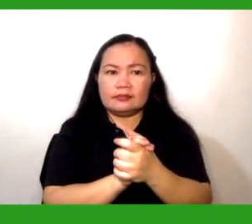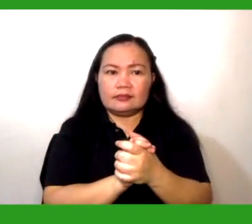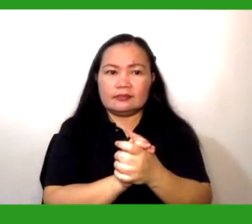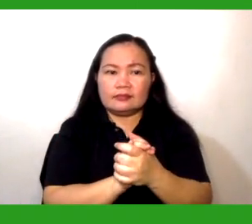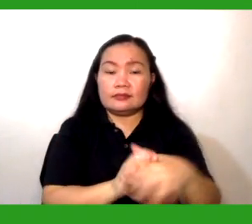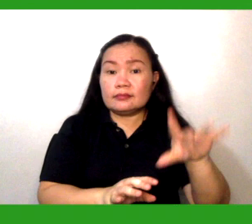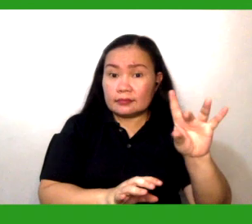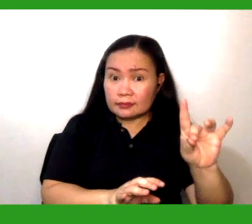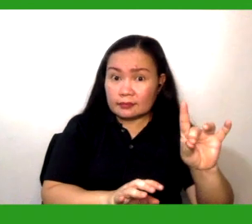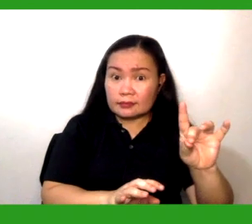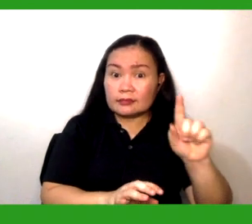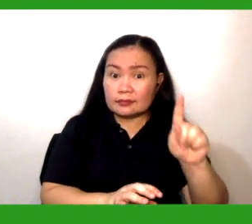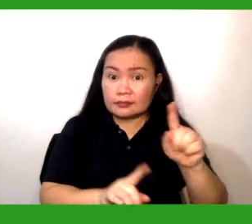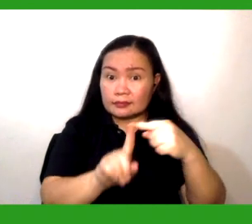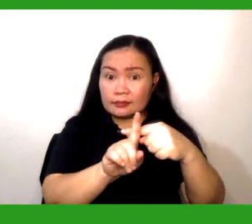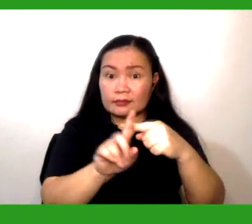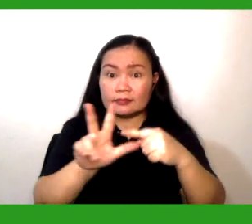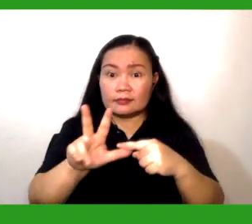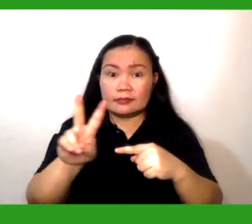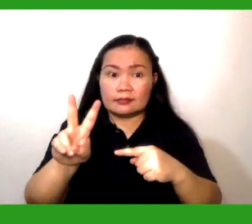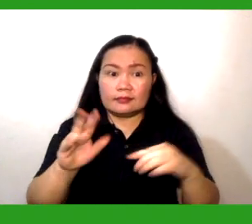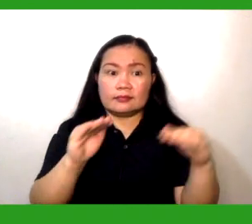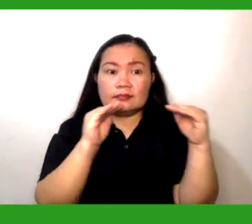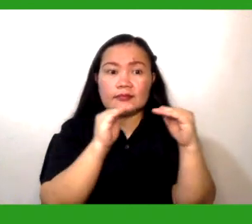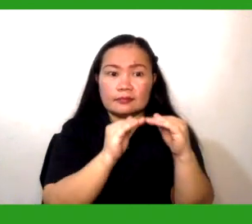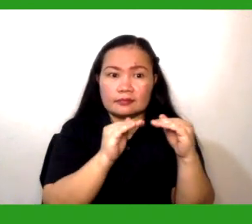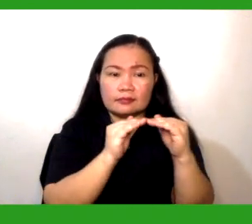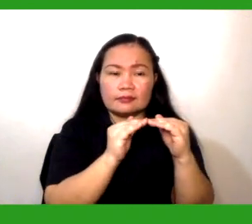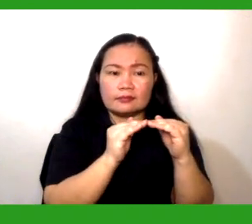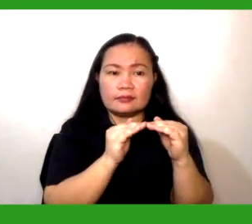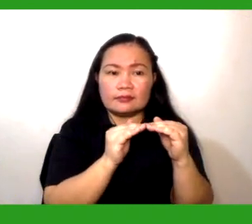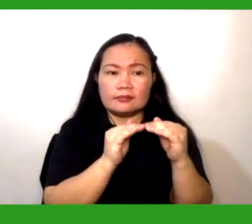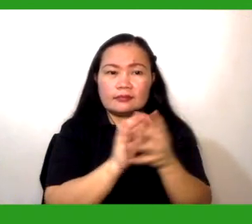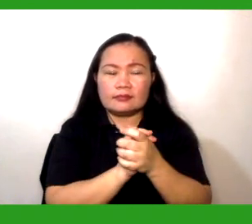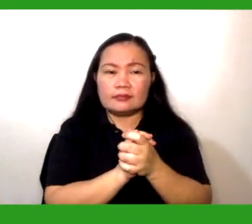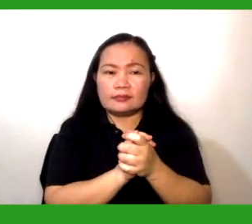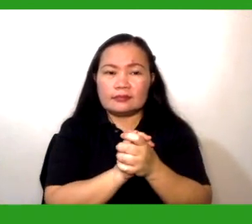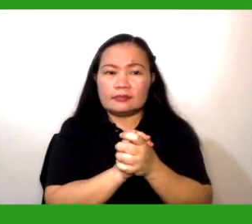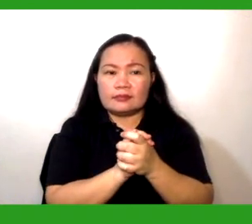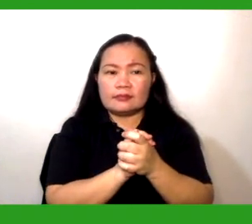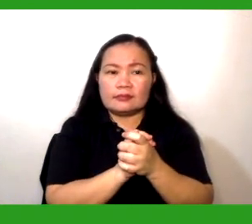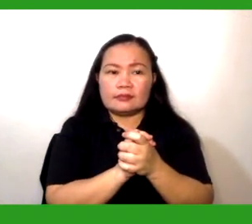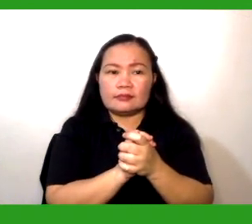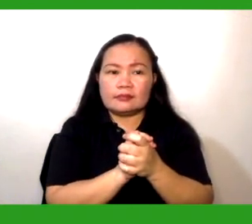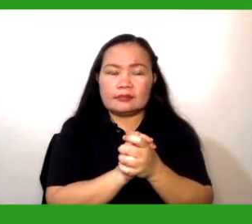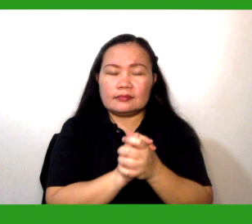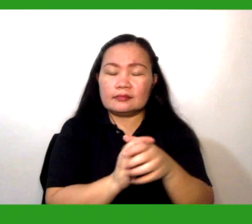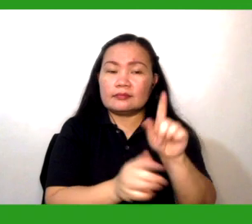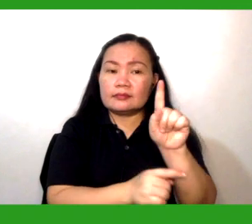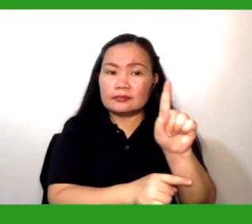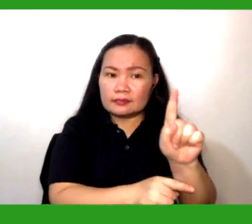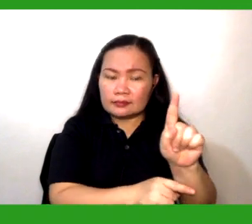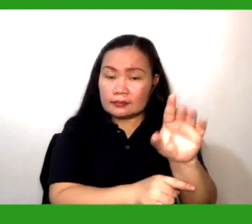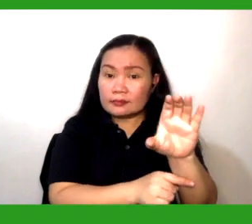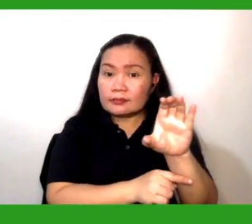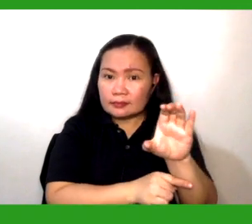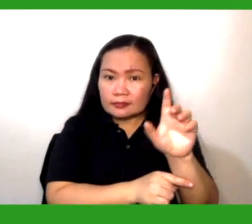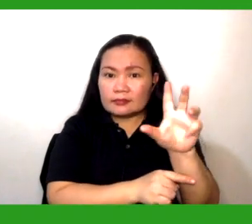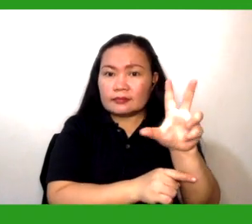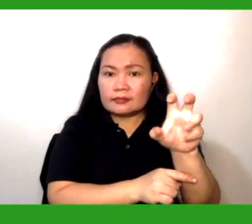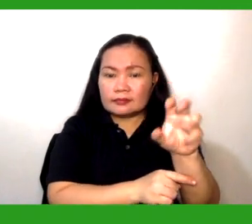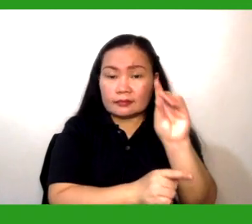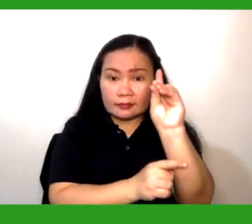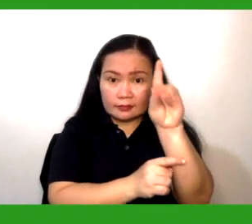81. 81 plus 32. So, 81 plus 32, that is